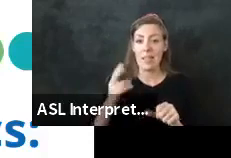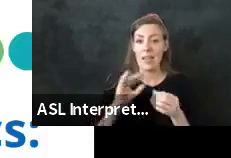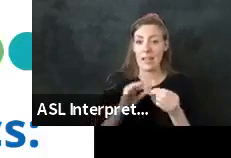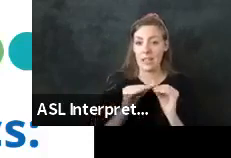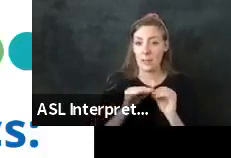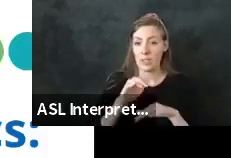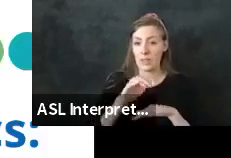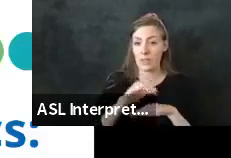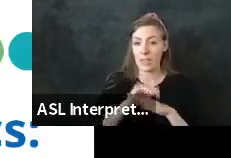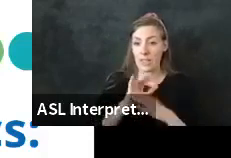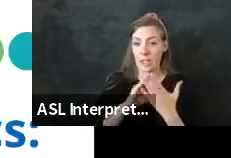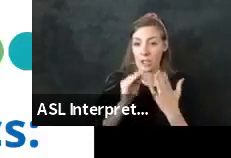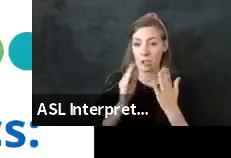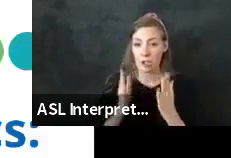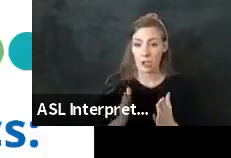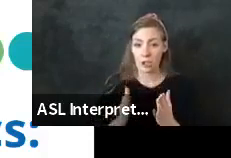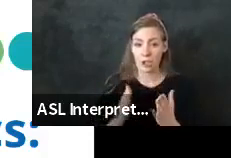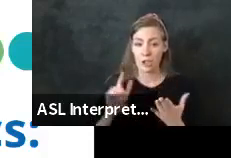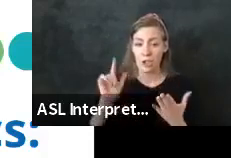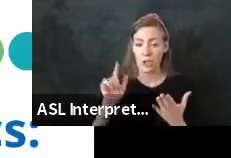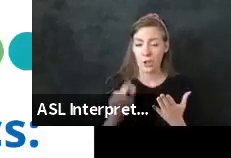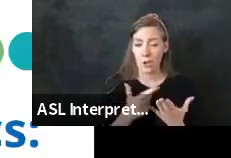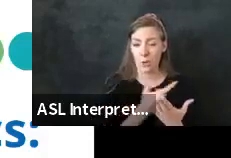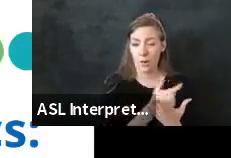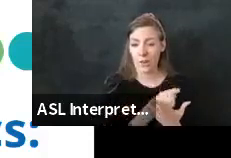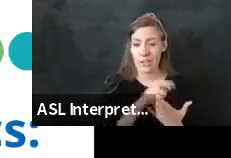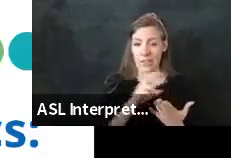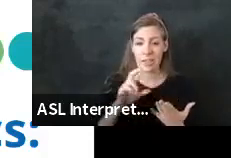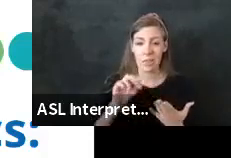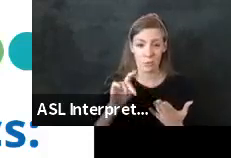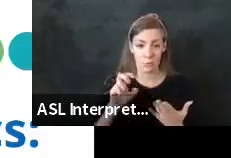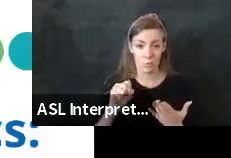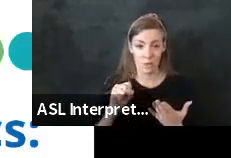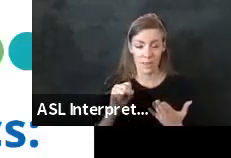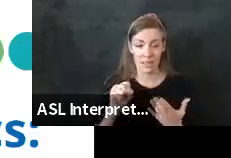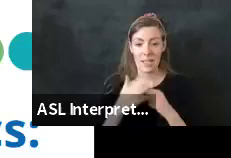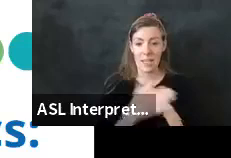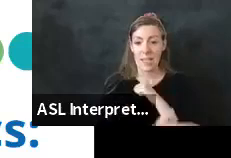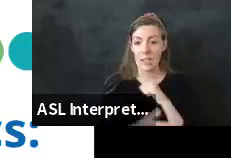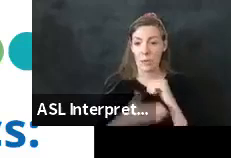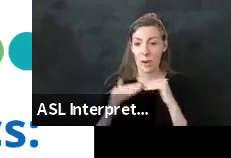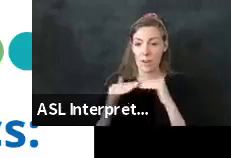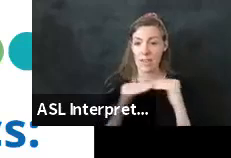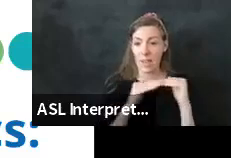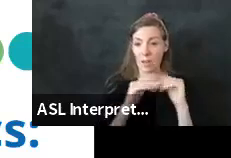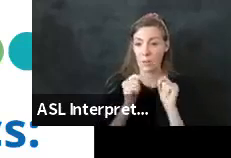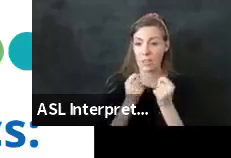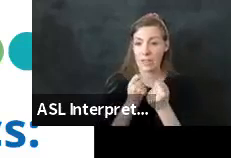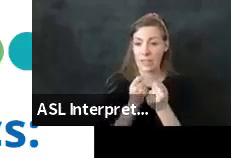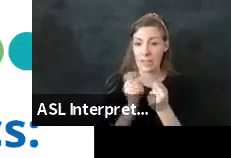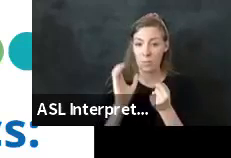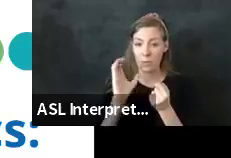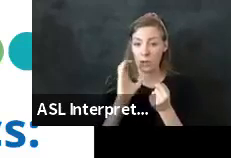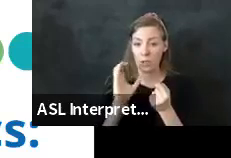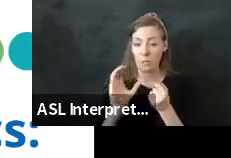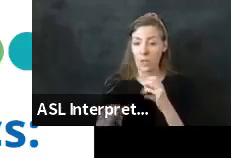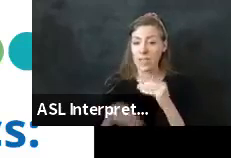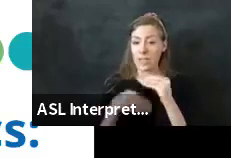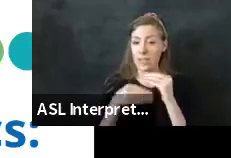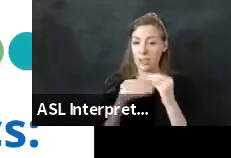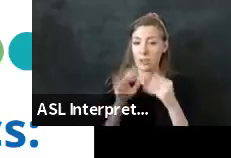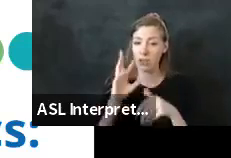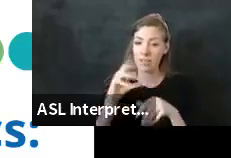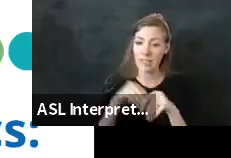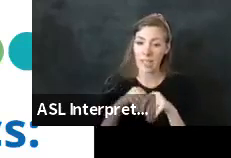learners, areas with lower vaccination rates, and the county's equity team will also seek additional engagement and input from